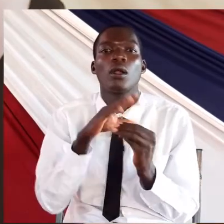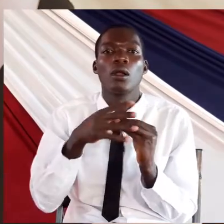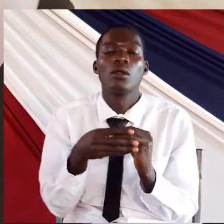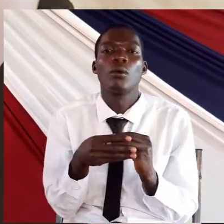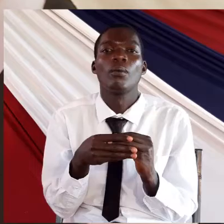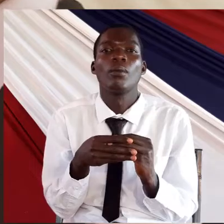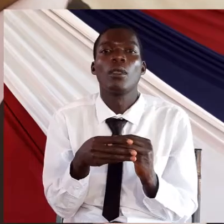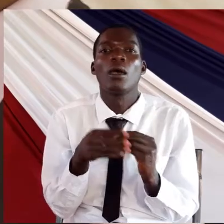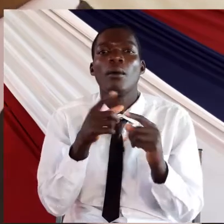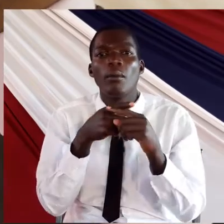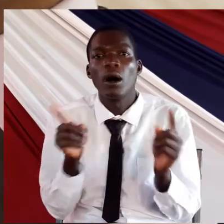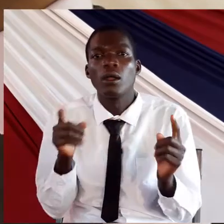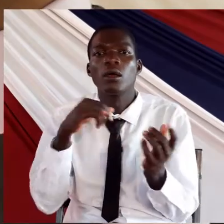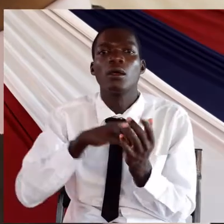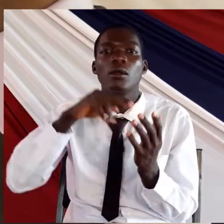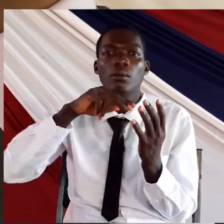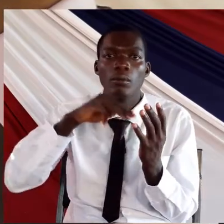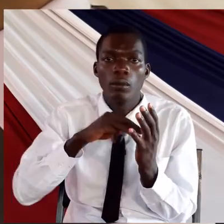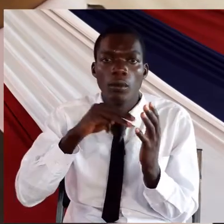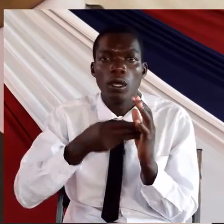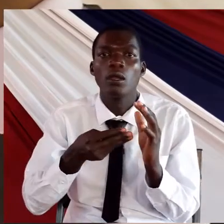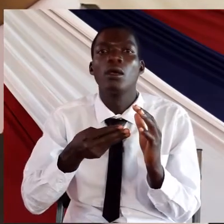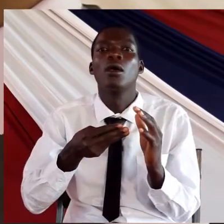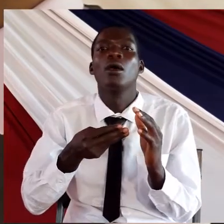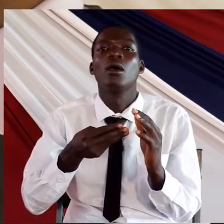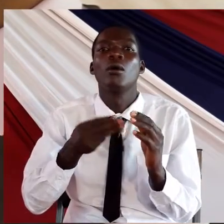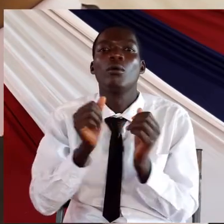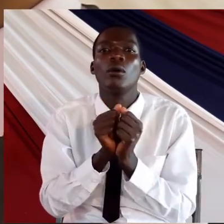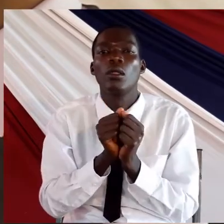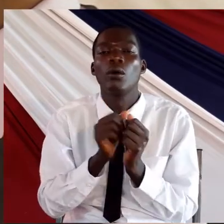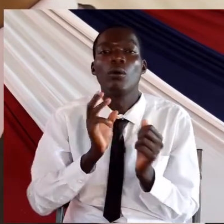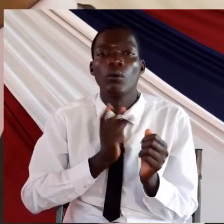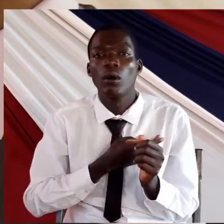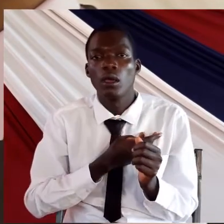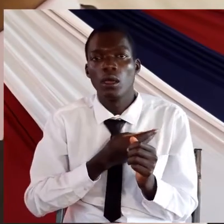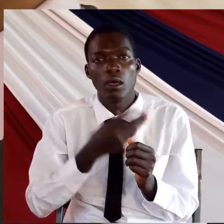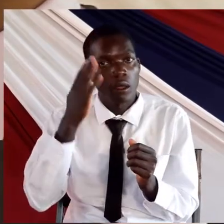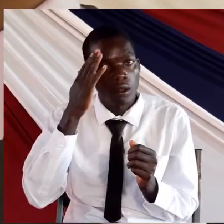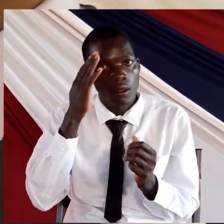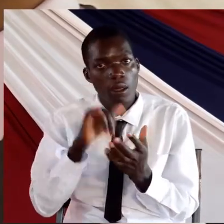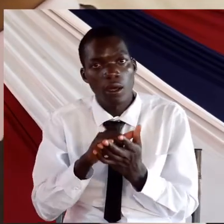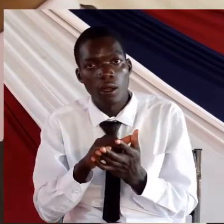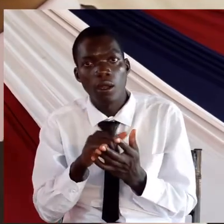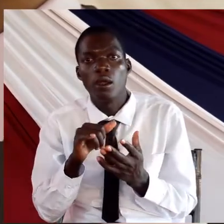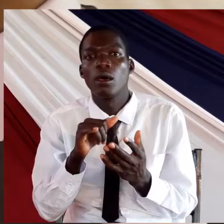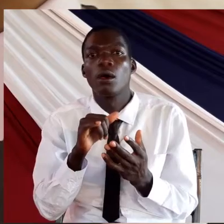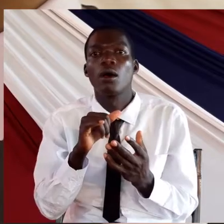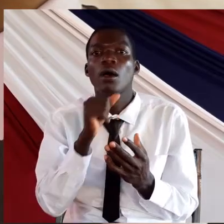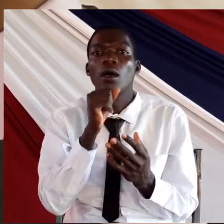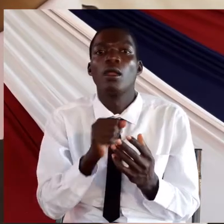Mm-hmm. But beginning with the concept of the earth being flat, Elder Eric.